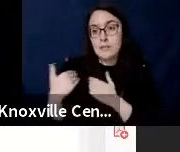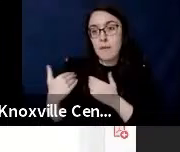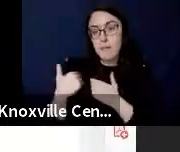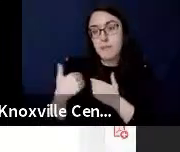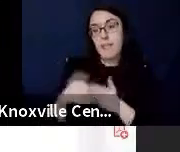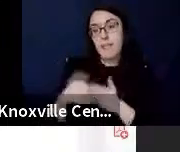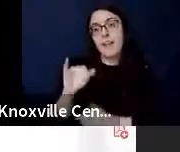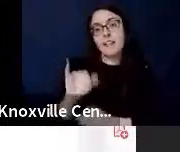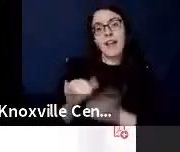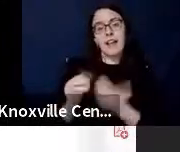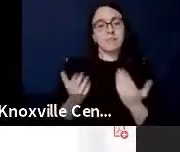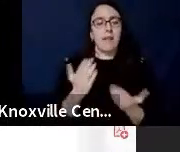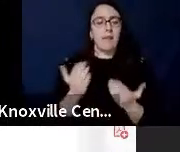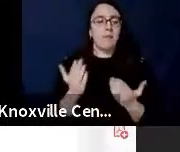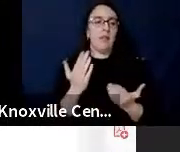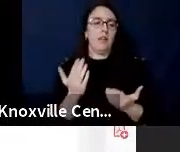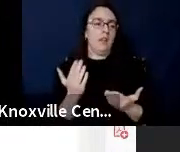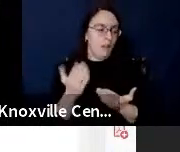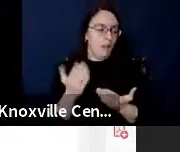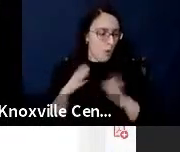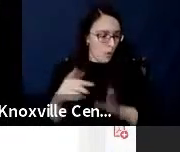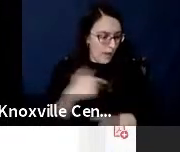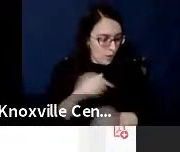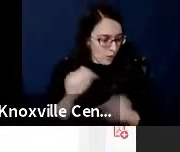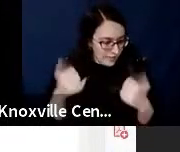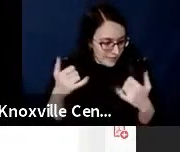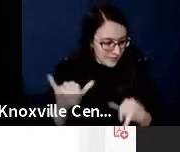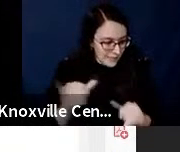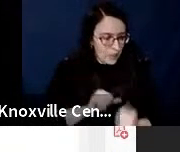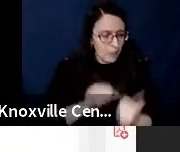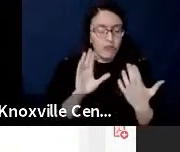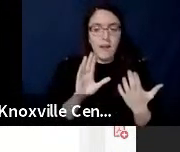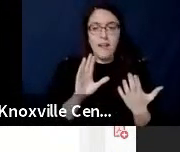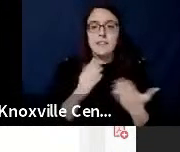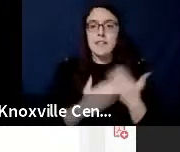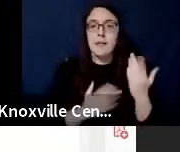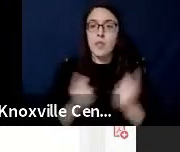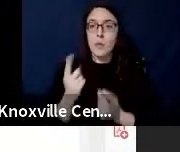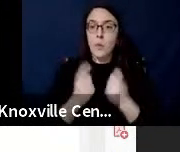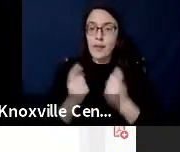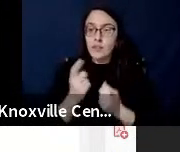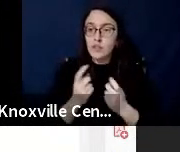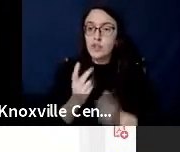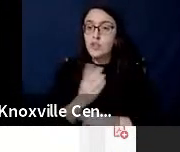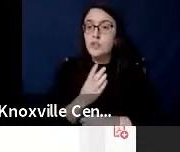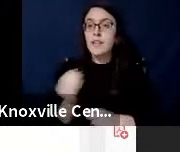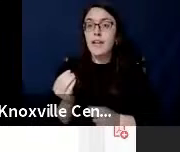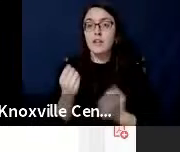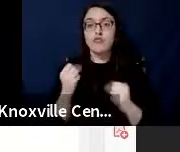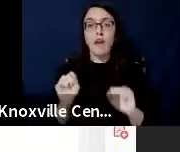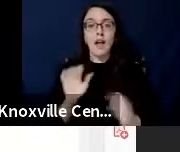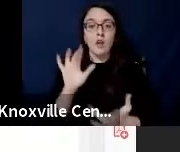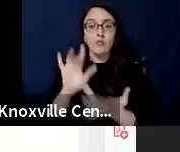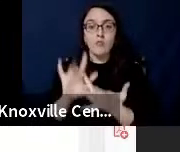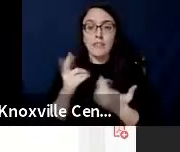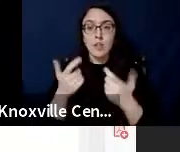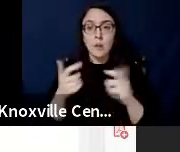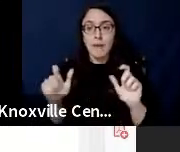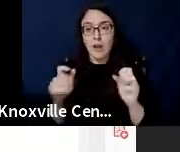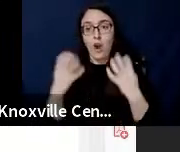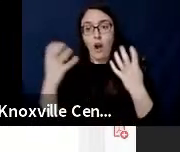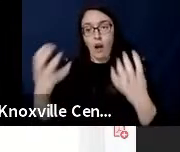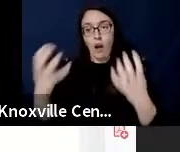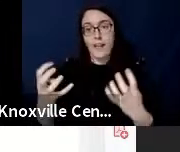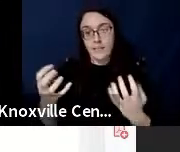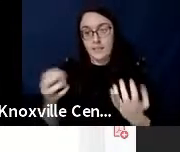a kind of a way that we could still address some of those questions that we're getting and maybe reach a bigger audience with instead of answering individual emails